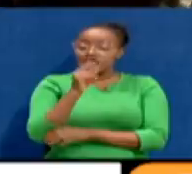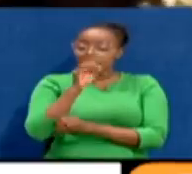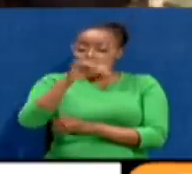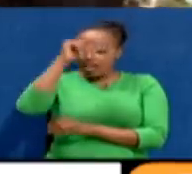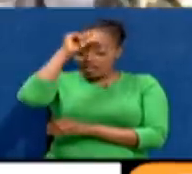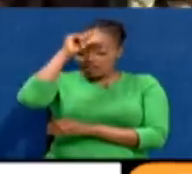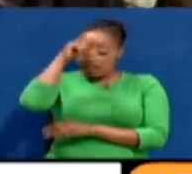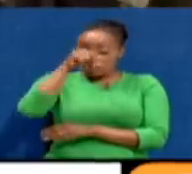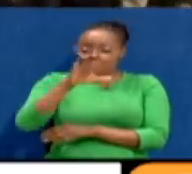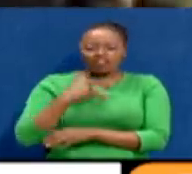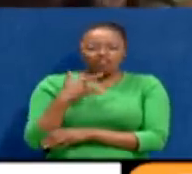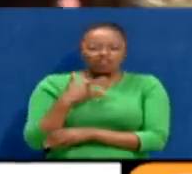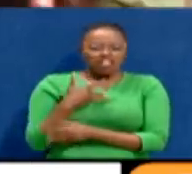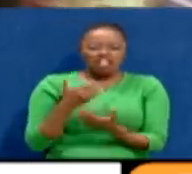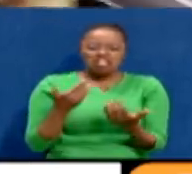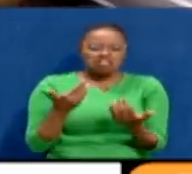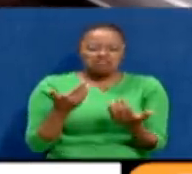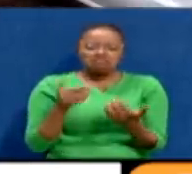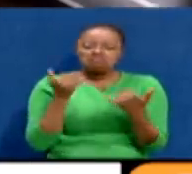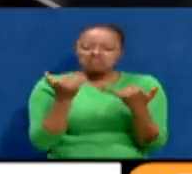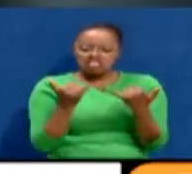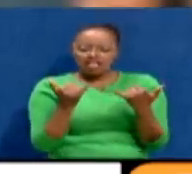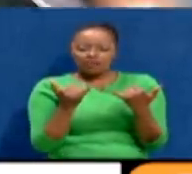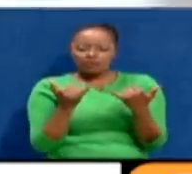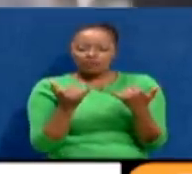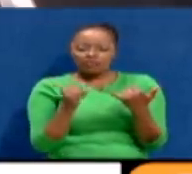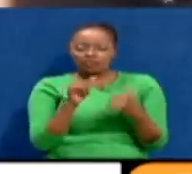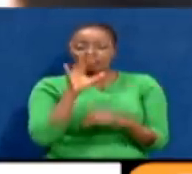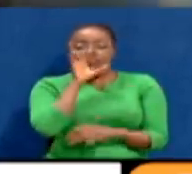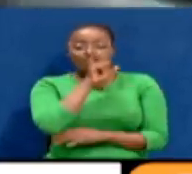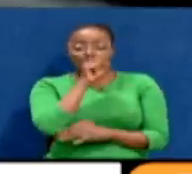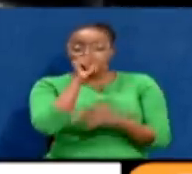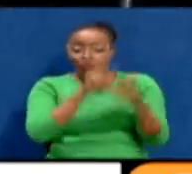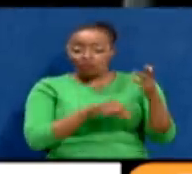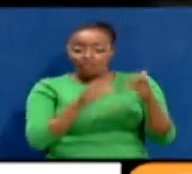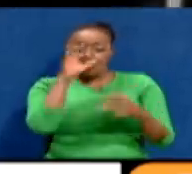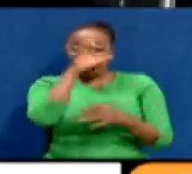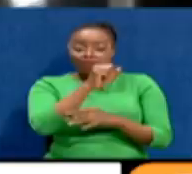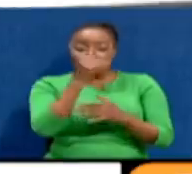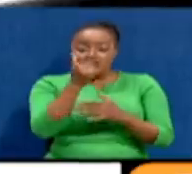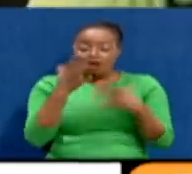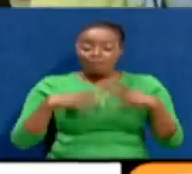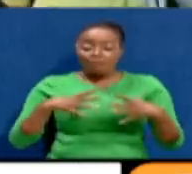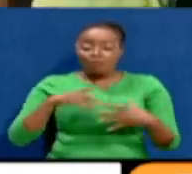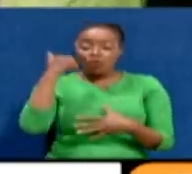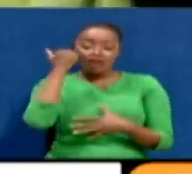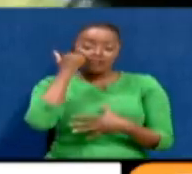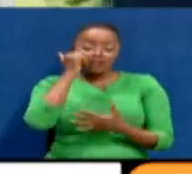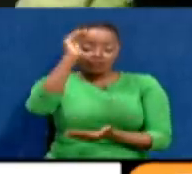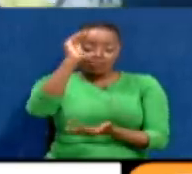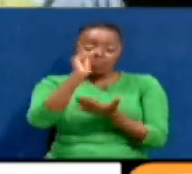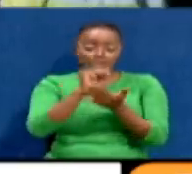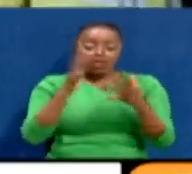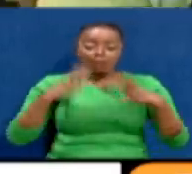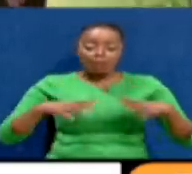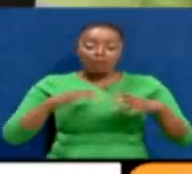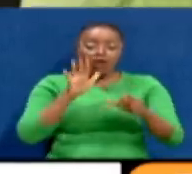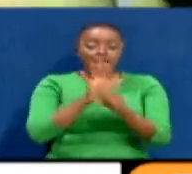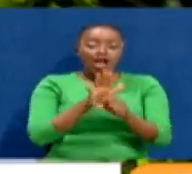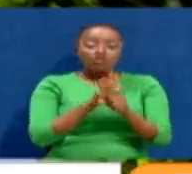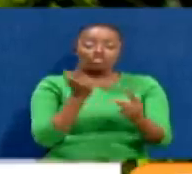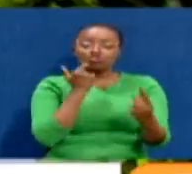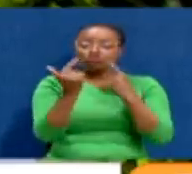has reached a level where it is now assumed that the curve is flattening, as many people are